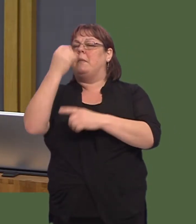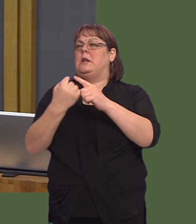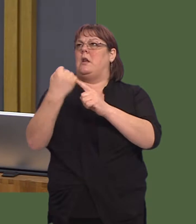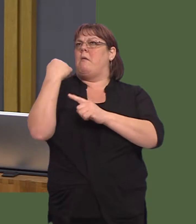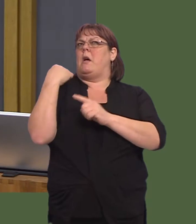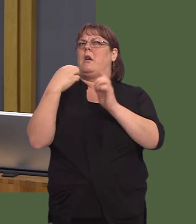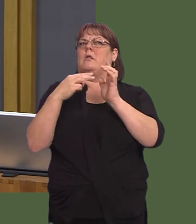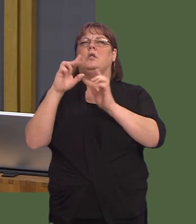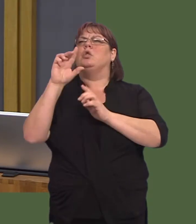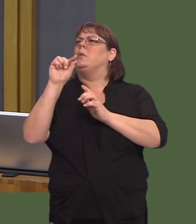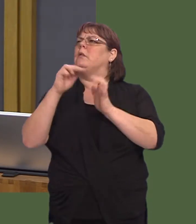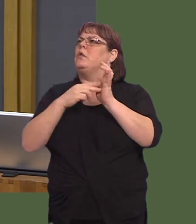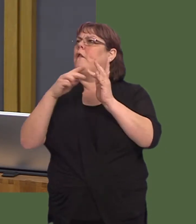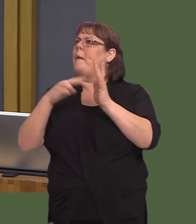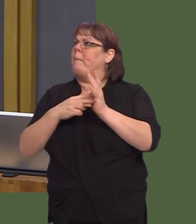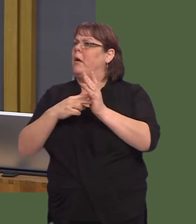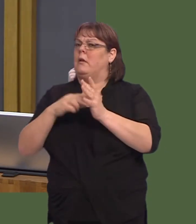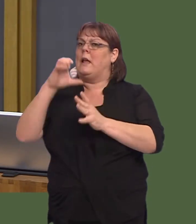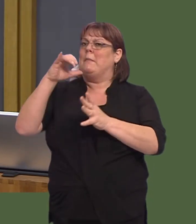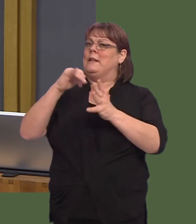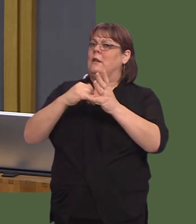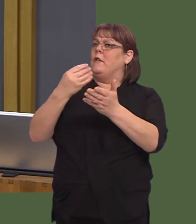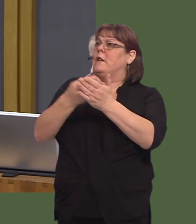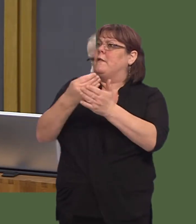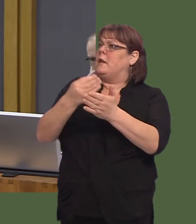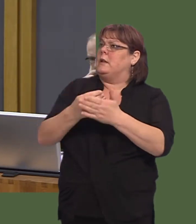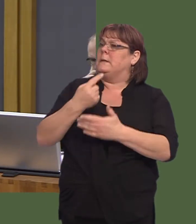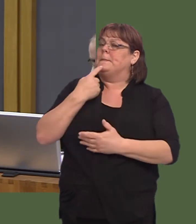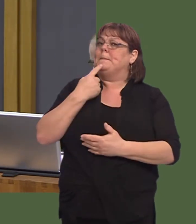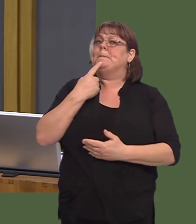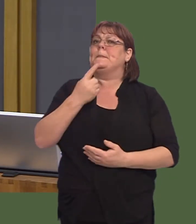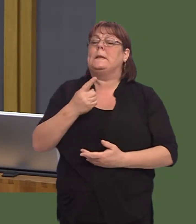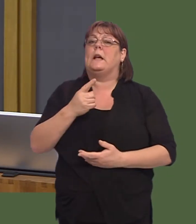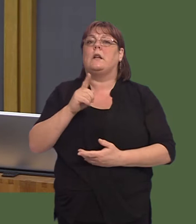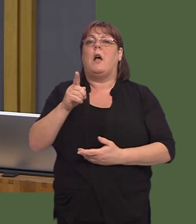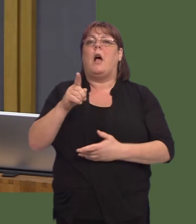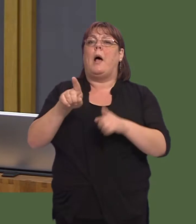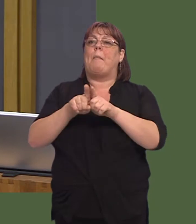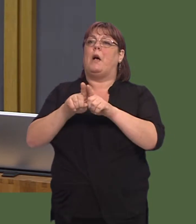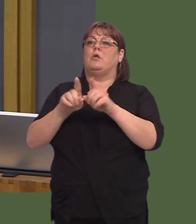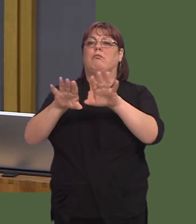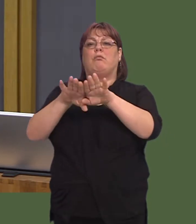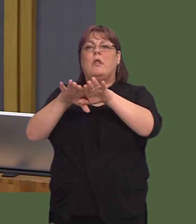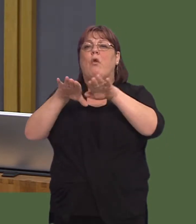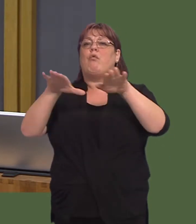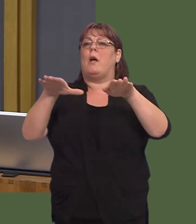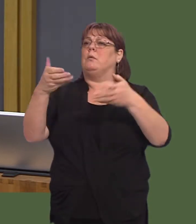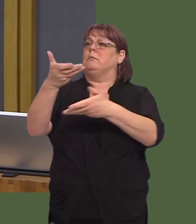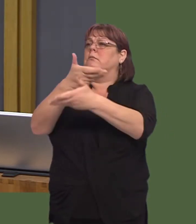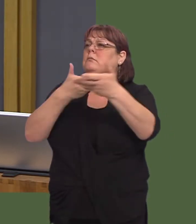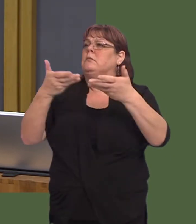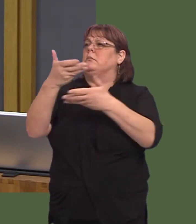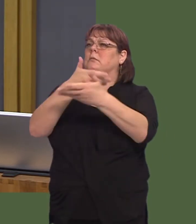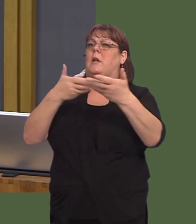of November, the Cabinet Secretary for Finance mentioned the round table arrangements for